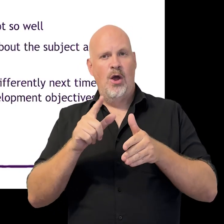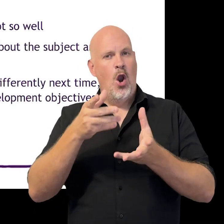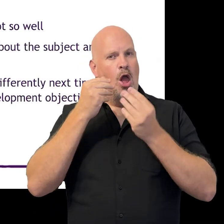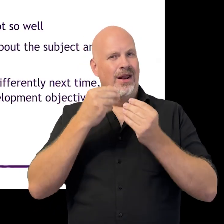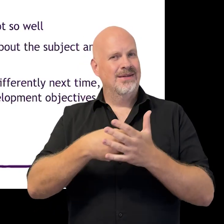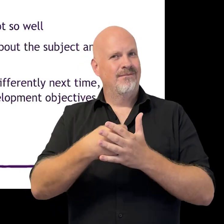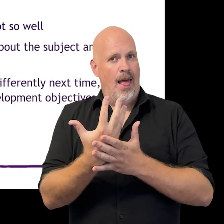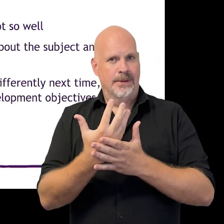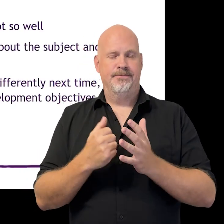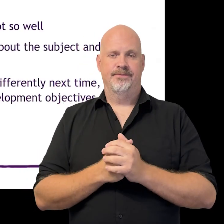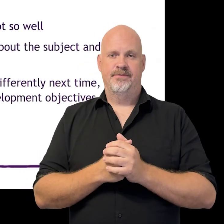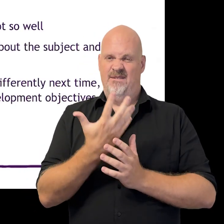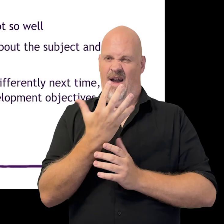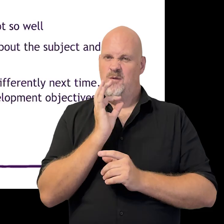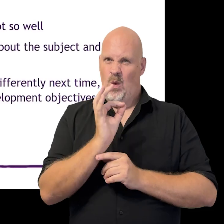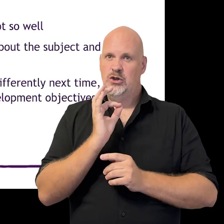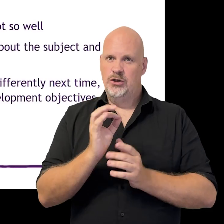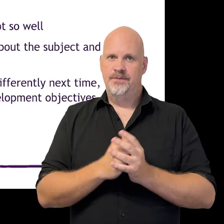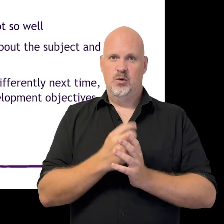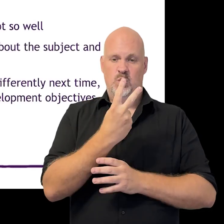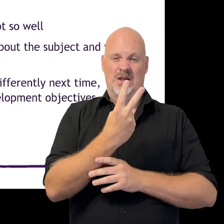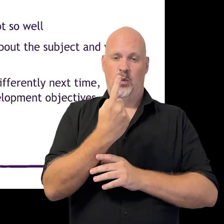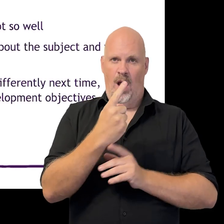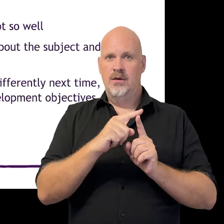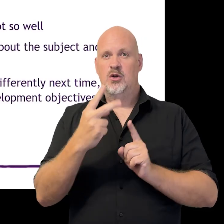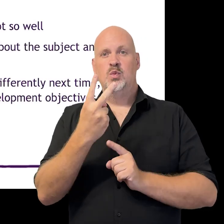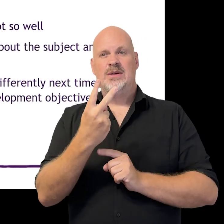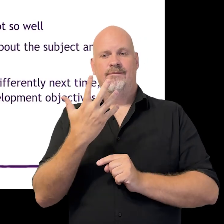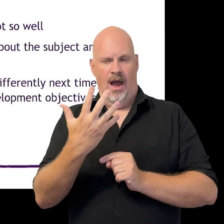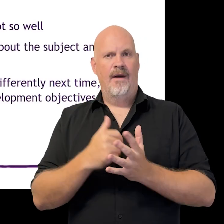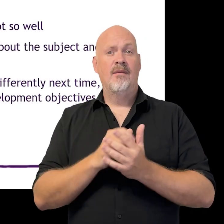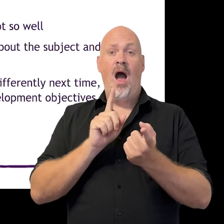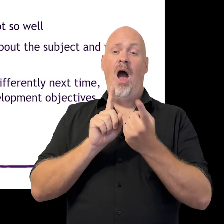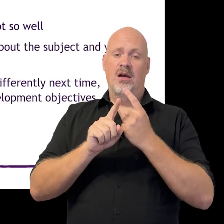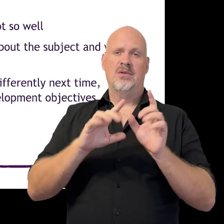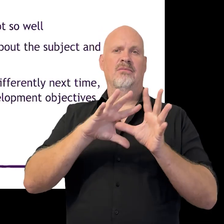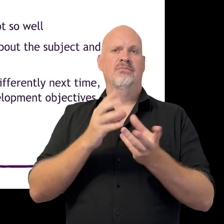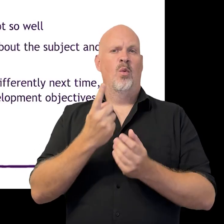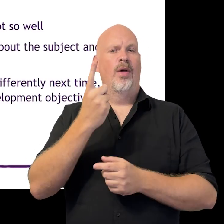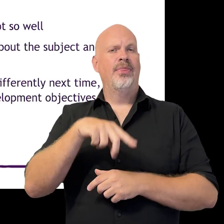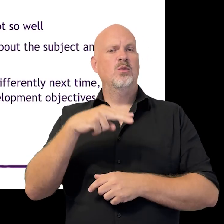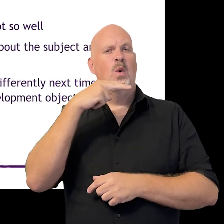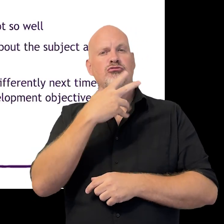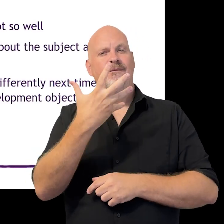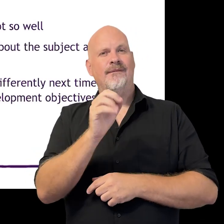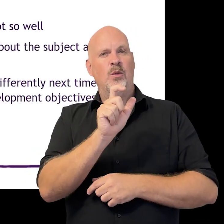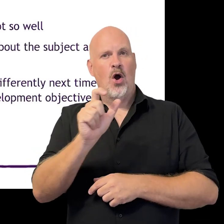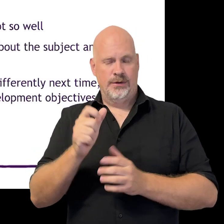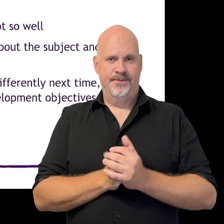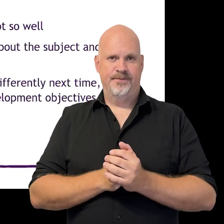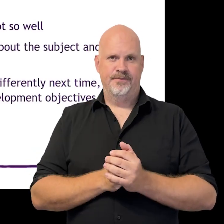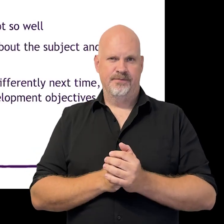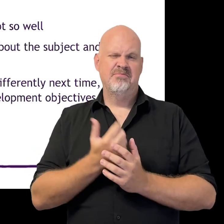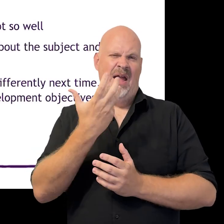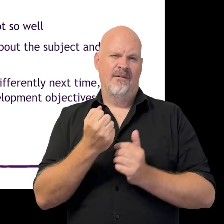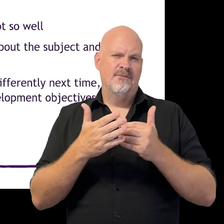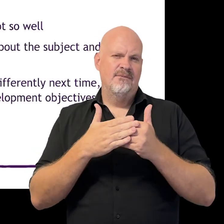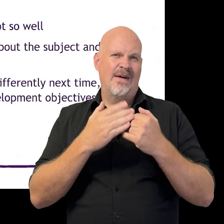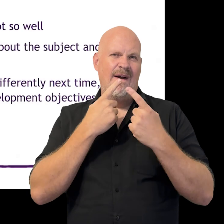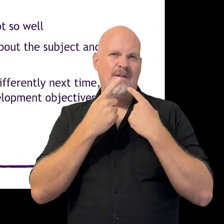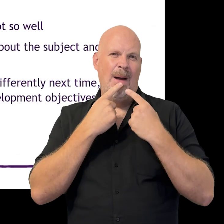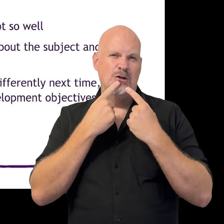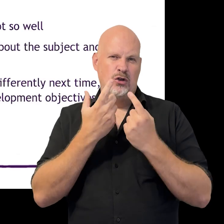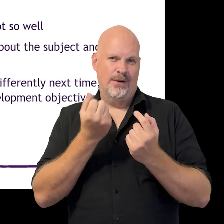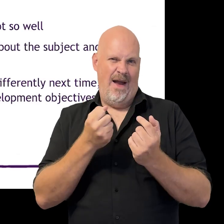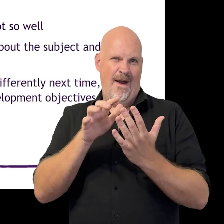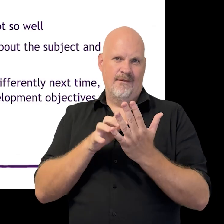development objectives would you set yourself based upon this experience? How do I move forward? What particular areas perhaps